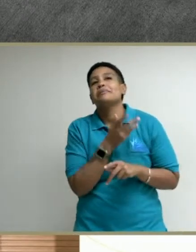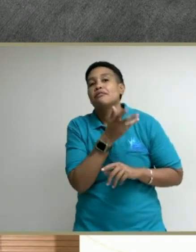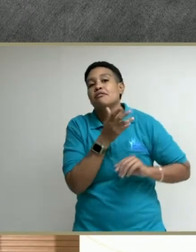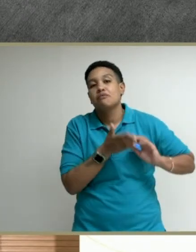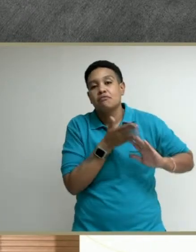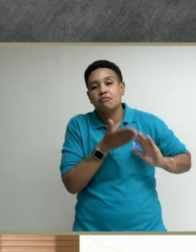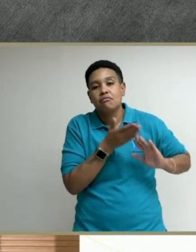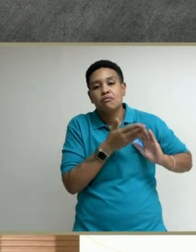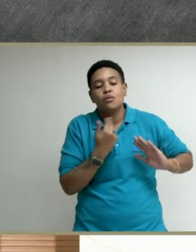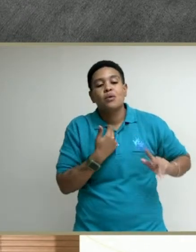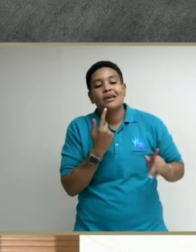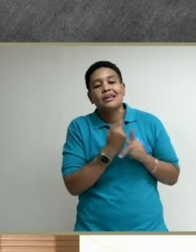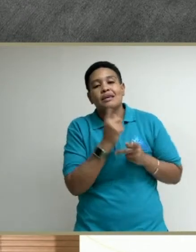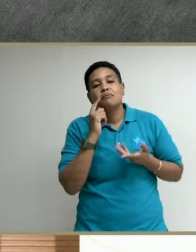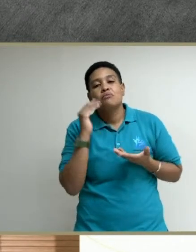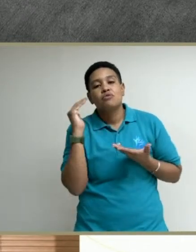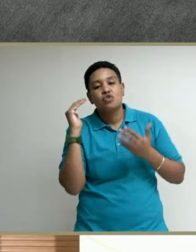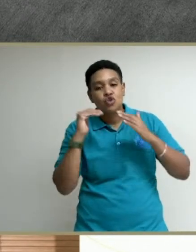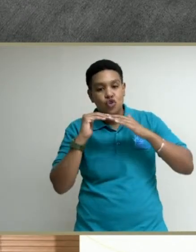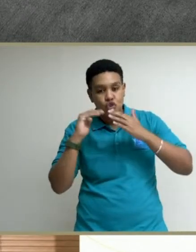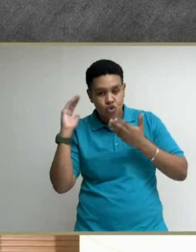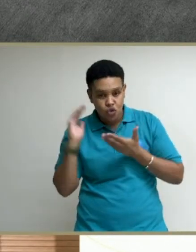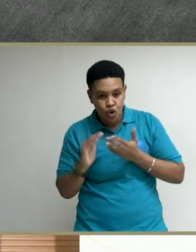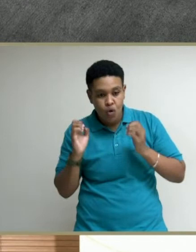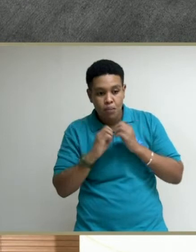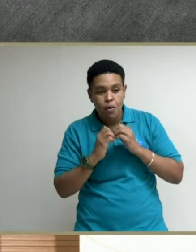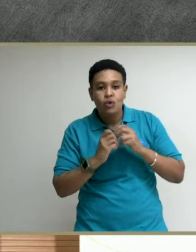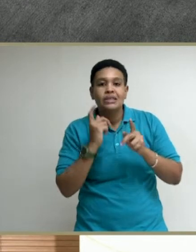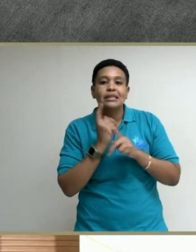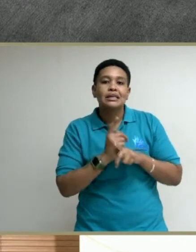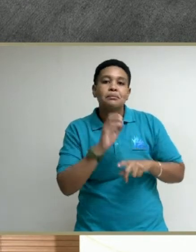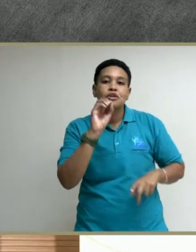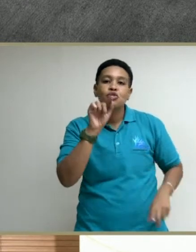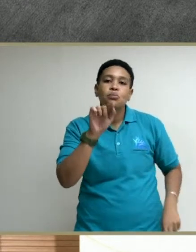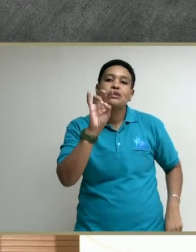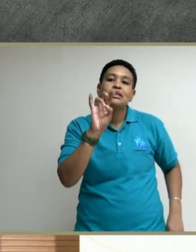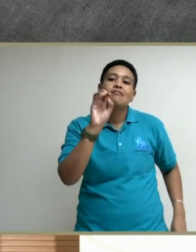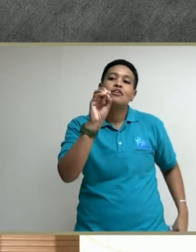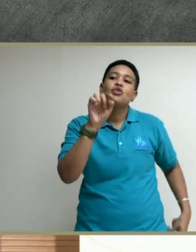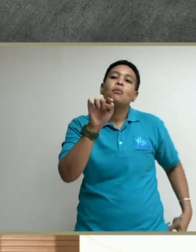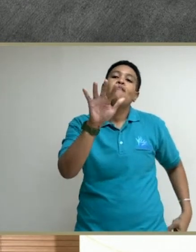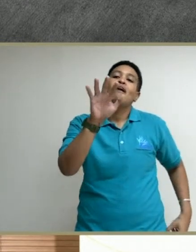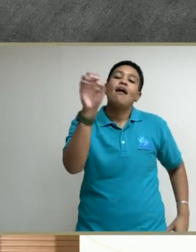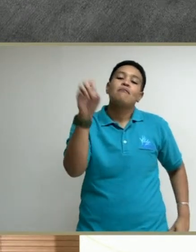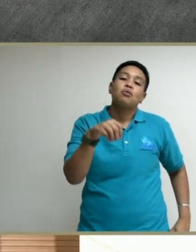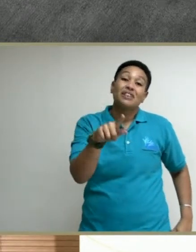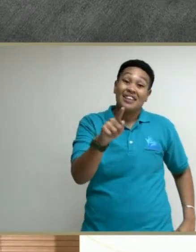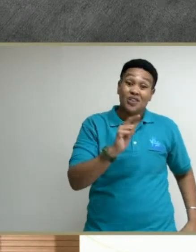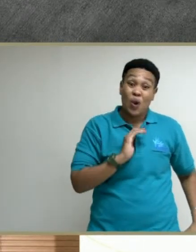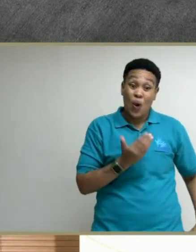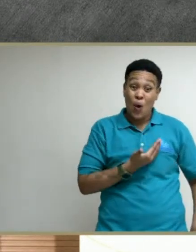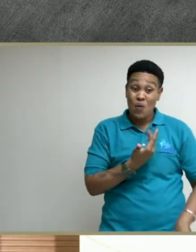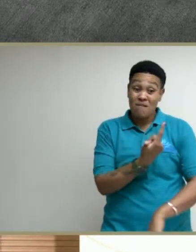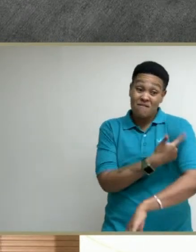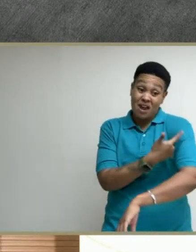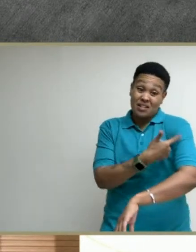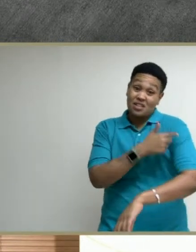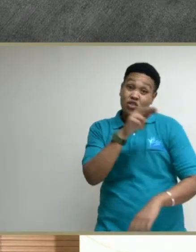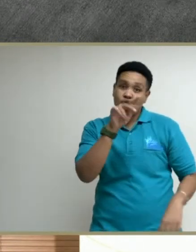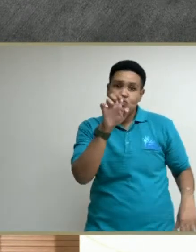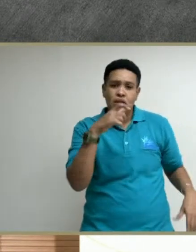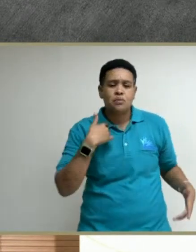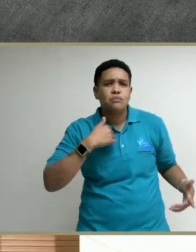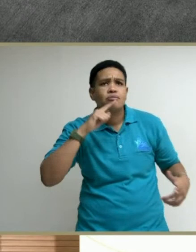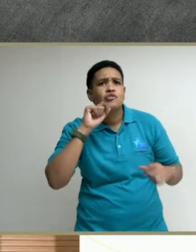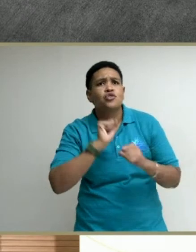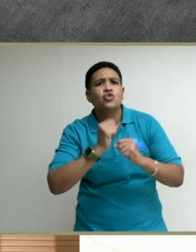and we want to keep it down further to get it down 0.7, 0.5. And our vaccination rate, we certainly